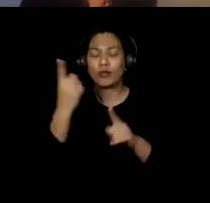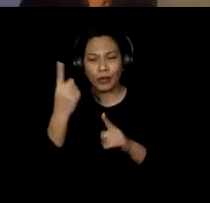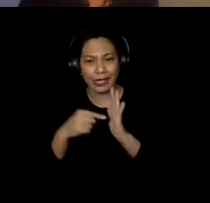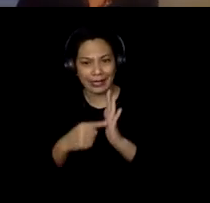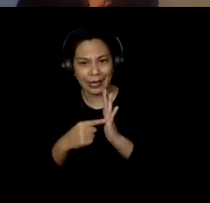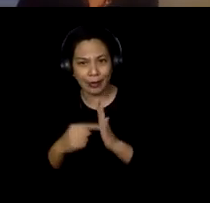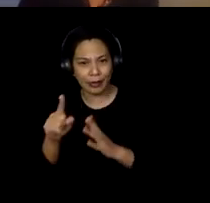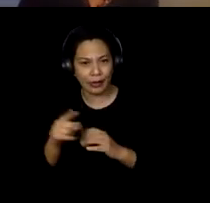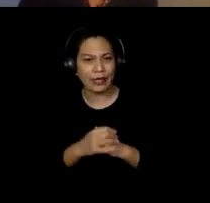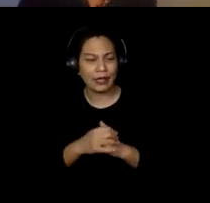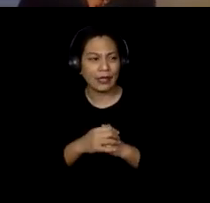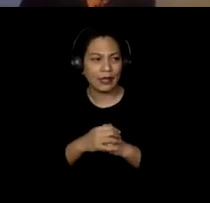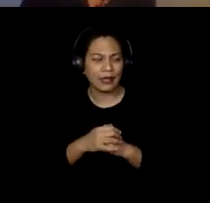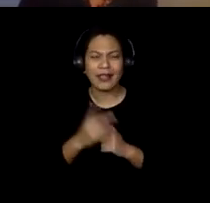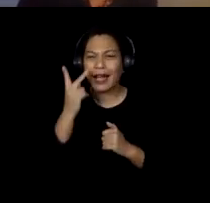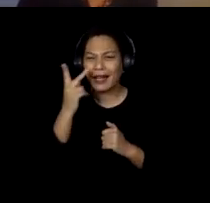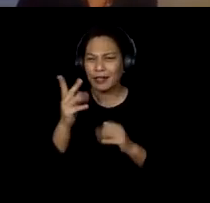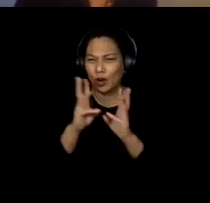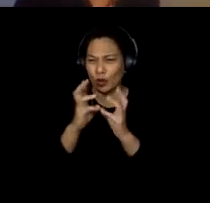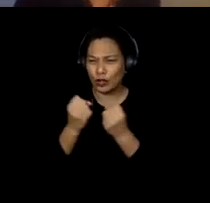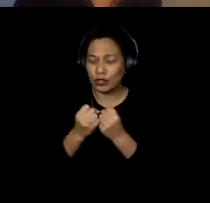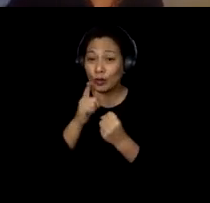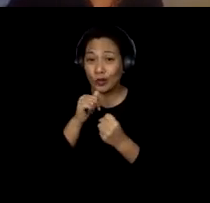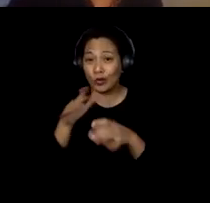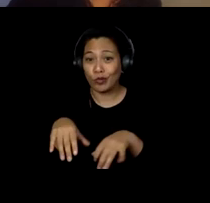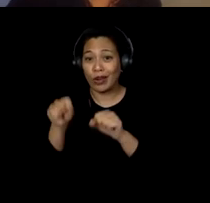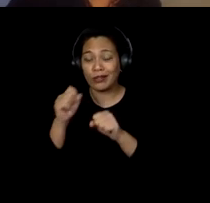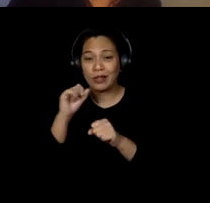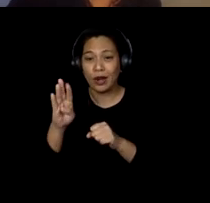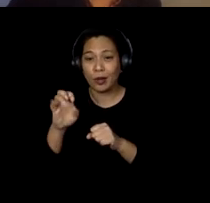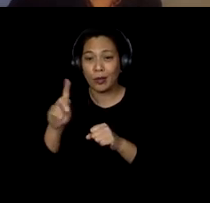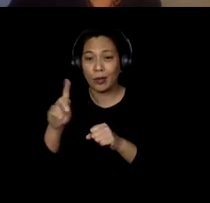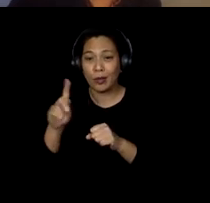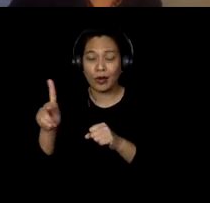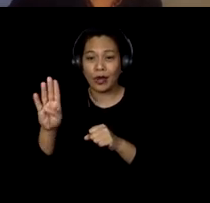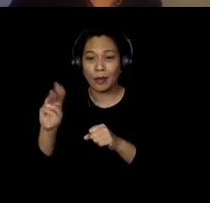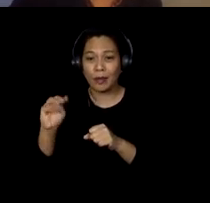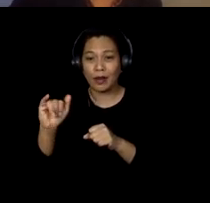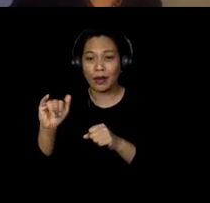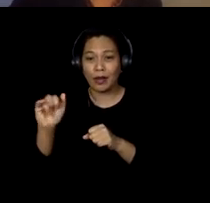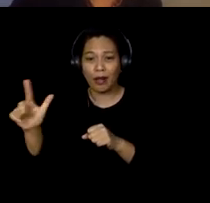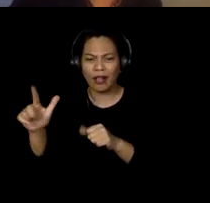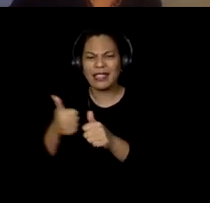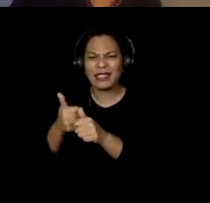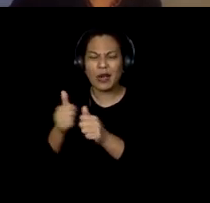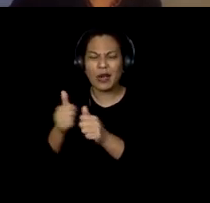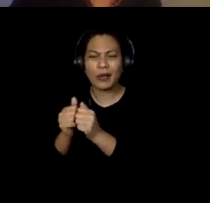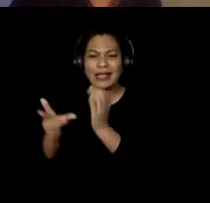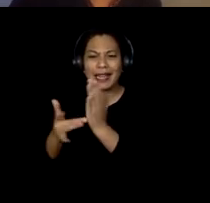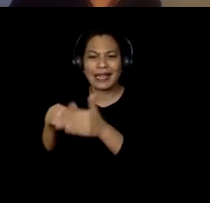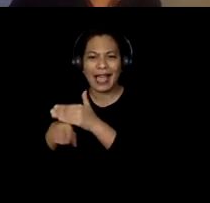example. I saw this workshop by Brooke McCall, who's with the Tech Access Initiative in the